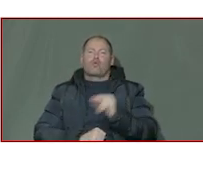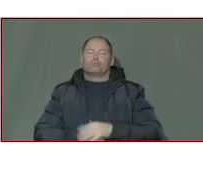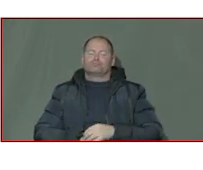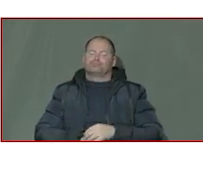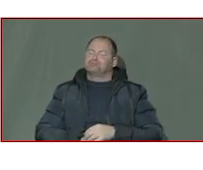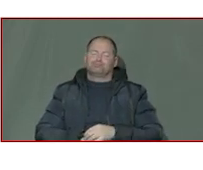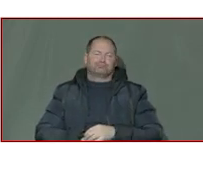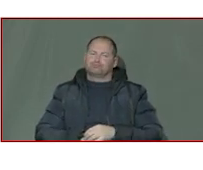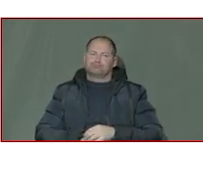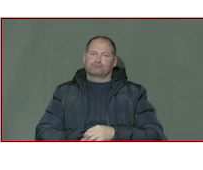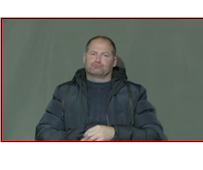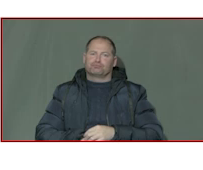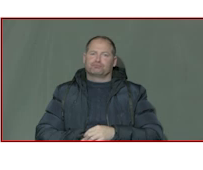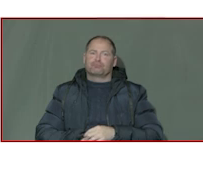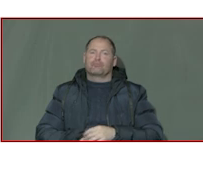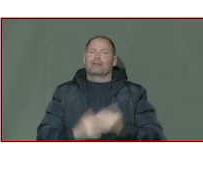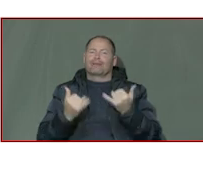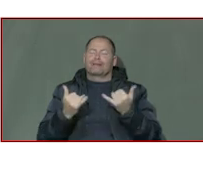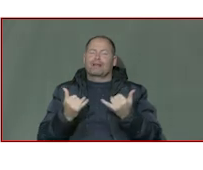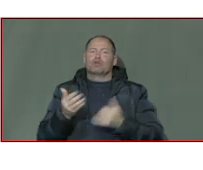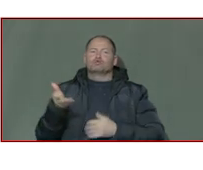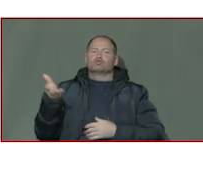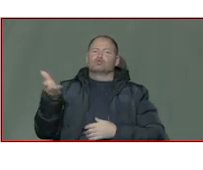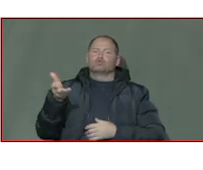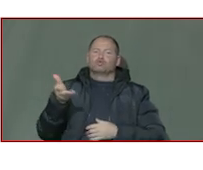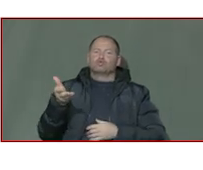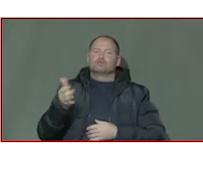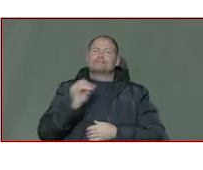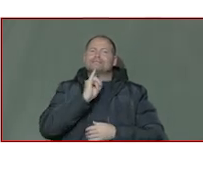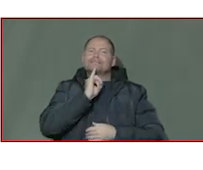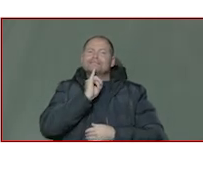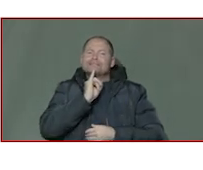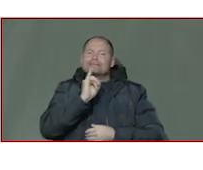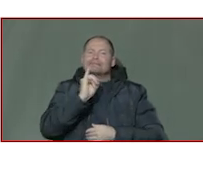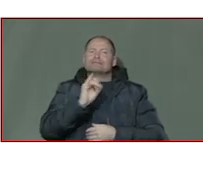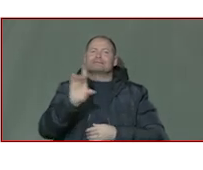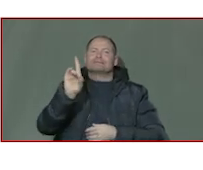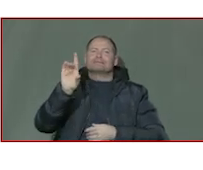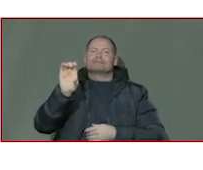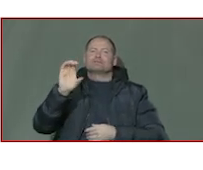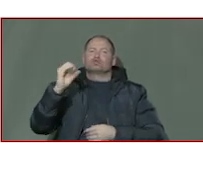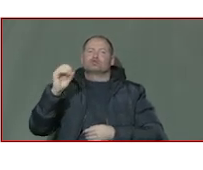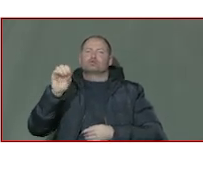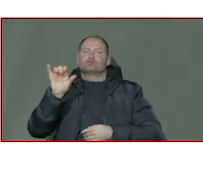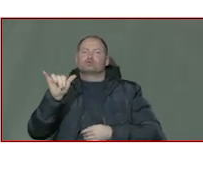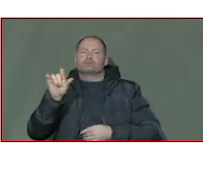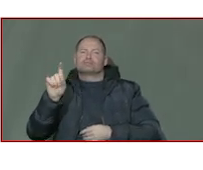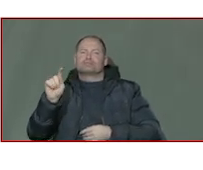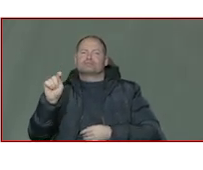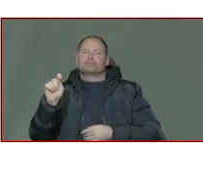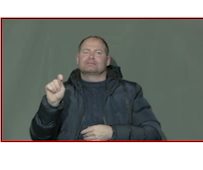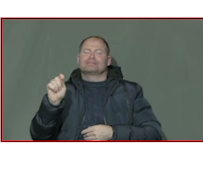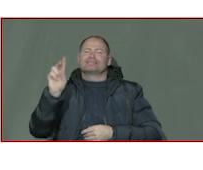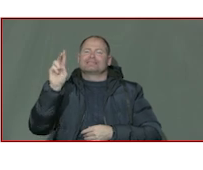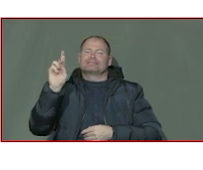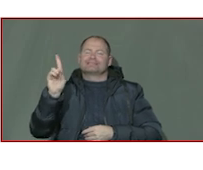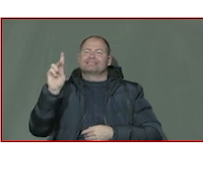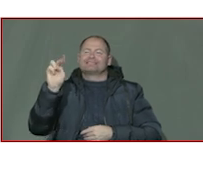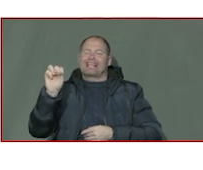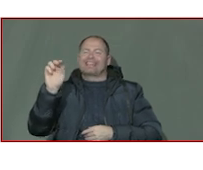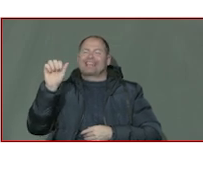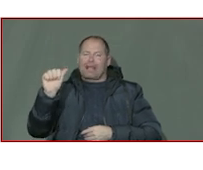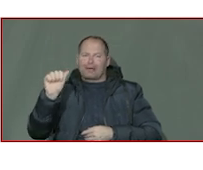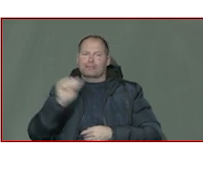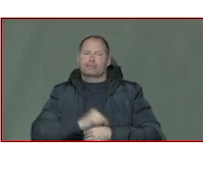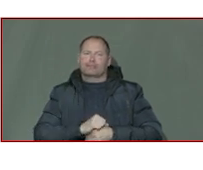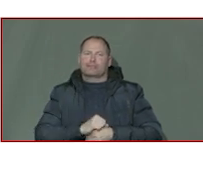It must be the sugar is deoxyribose. In DNA, the sugar is